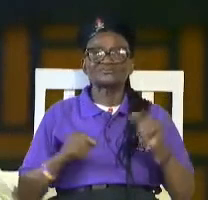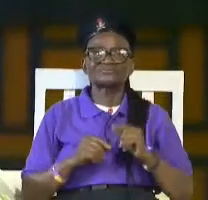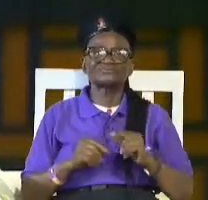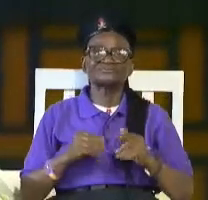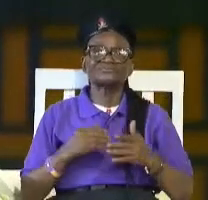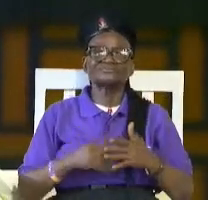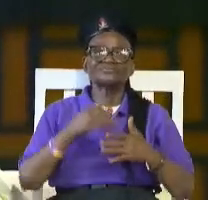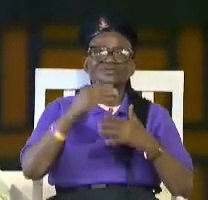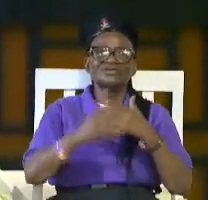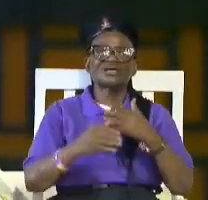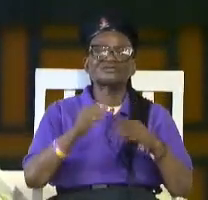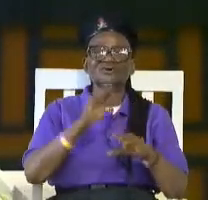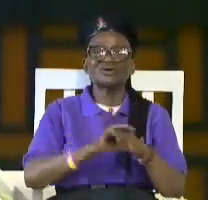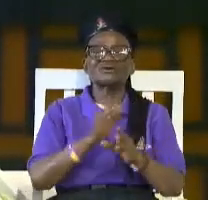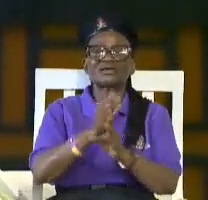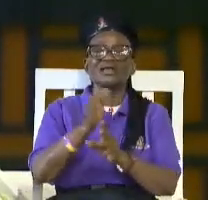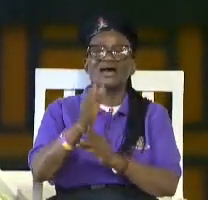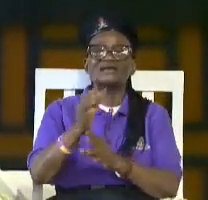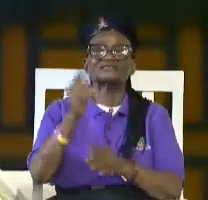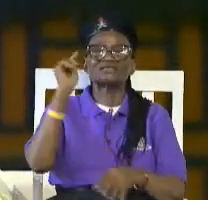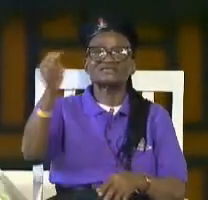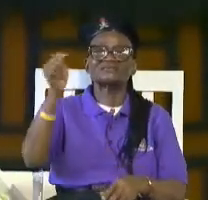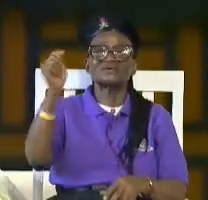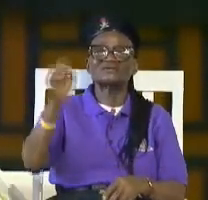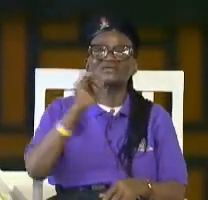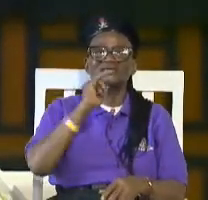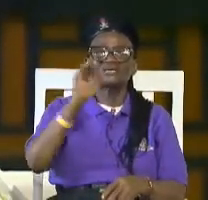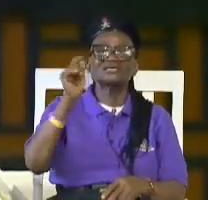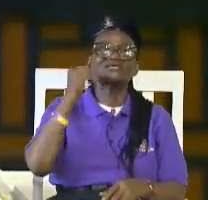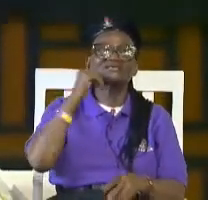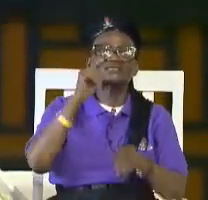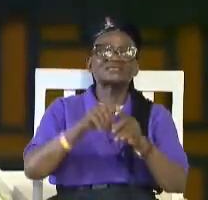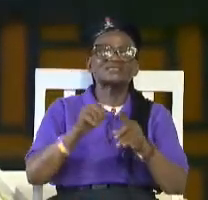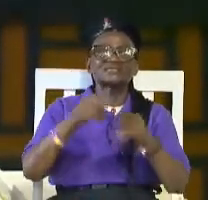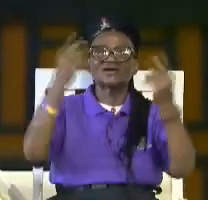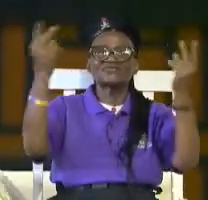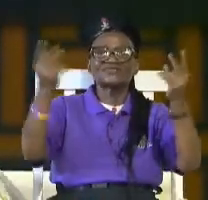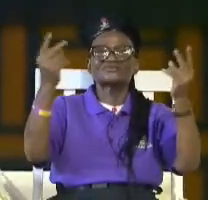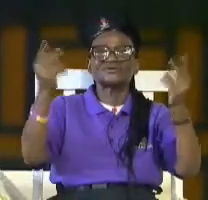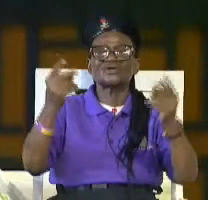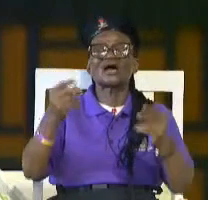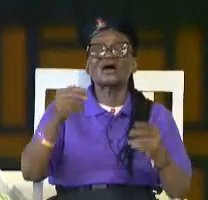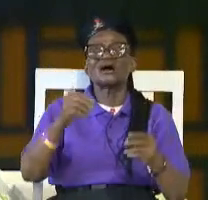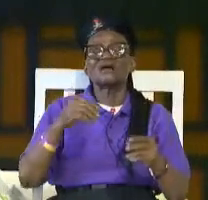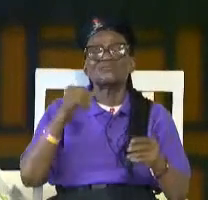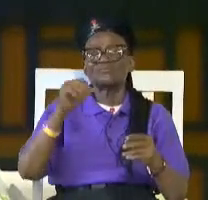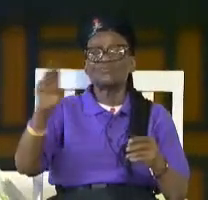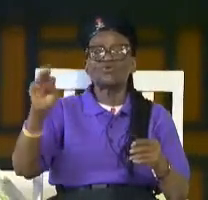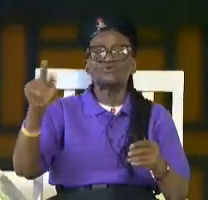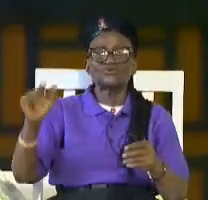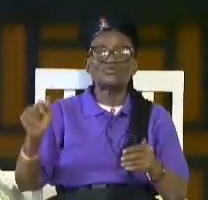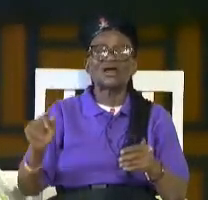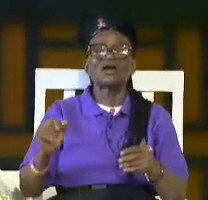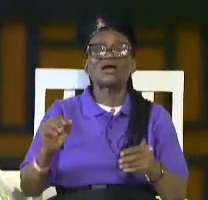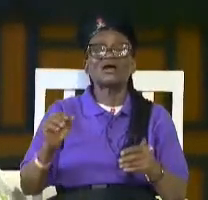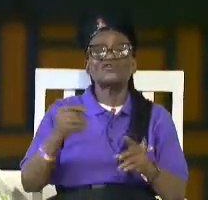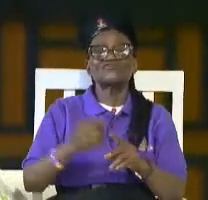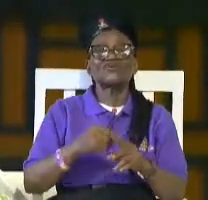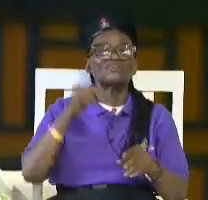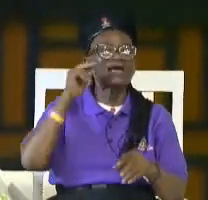The next online testifier is Sister Victoria Modupe Omotosho from